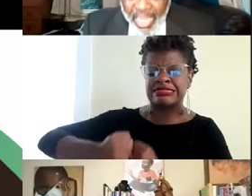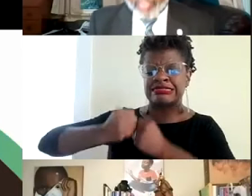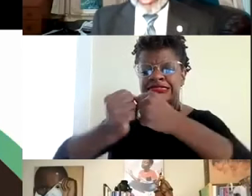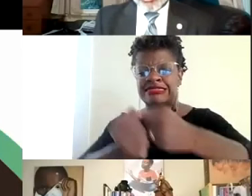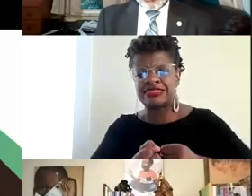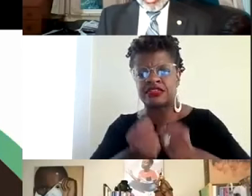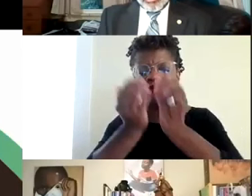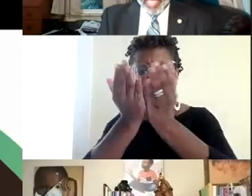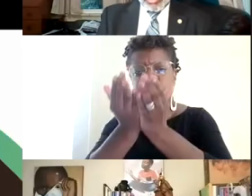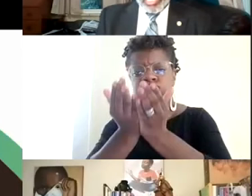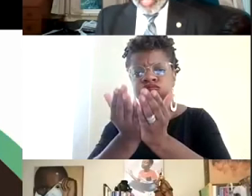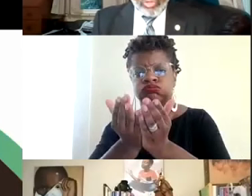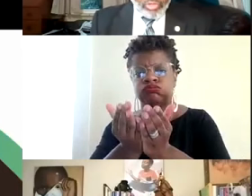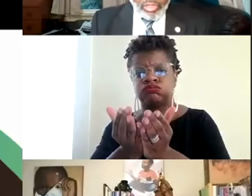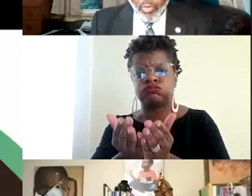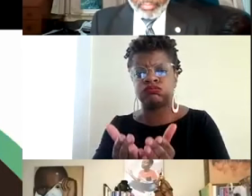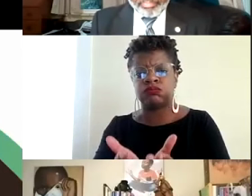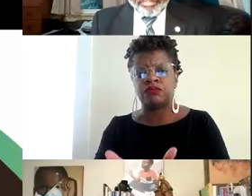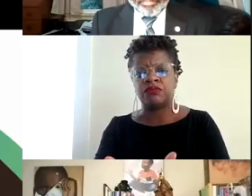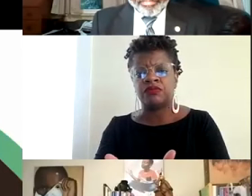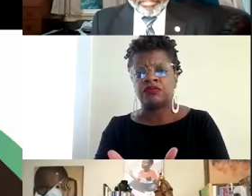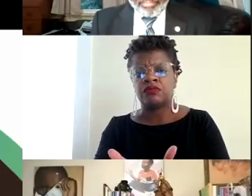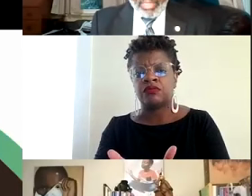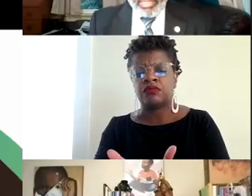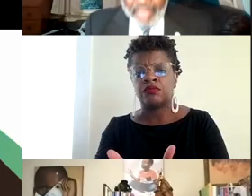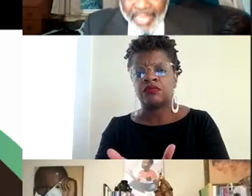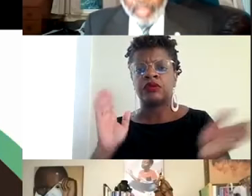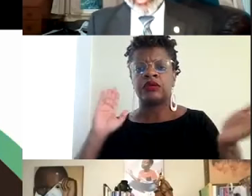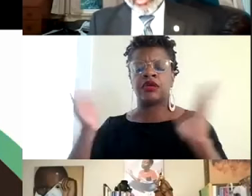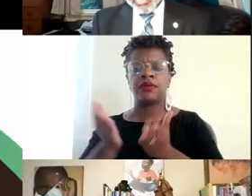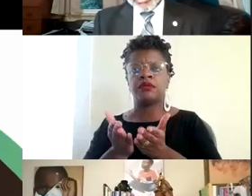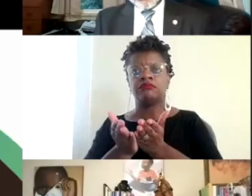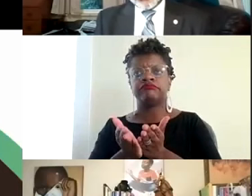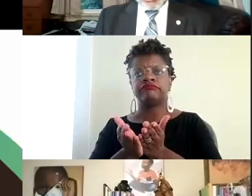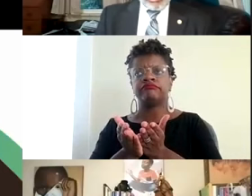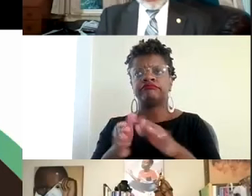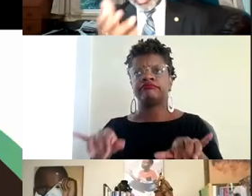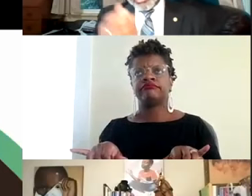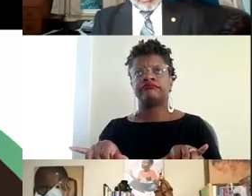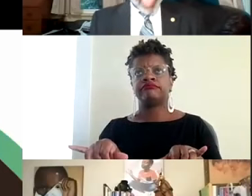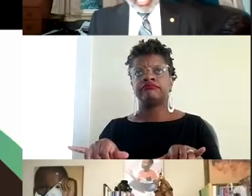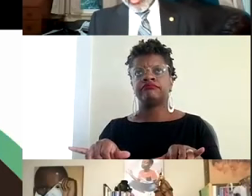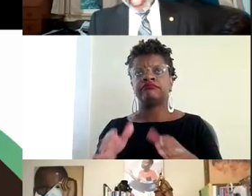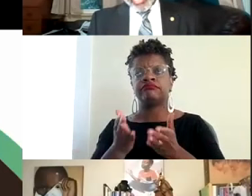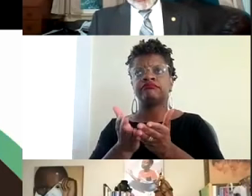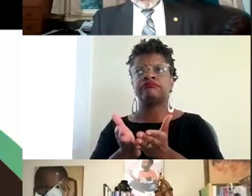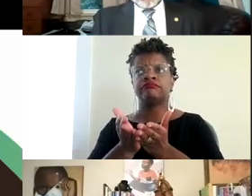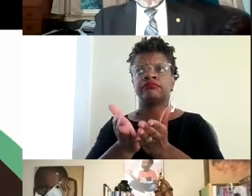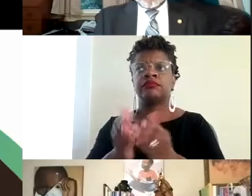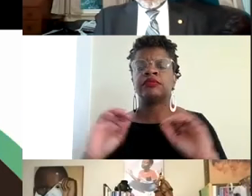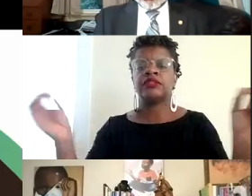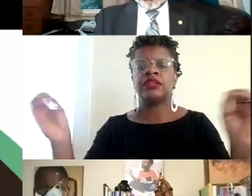to death by the sheltered shore. Thank you for being here tonight. Jen, back in your